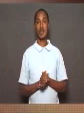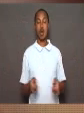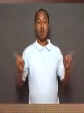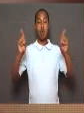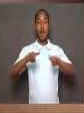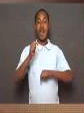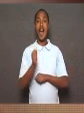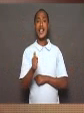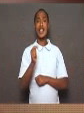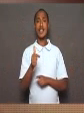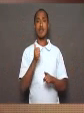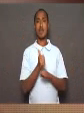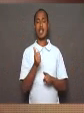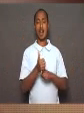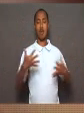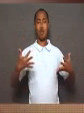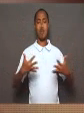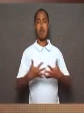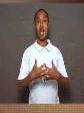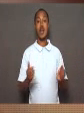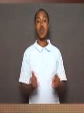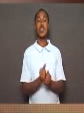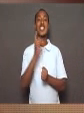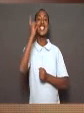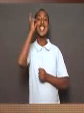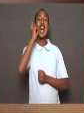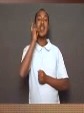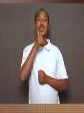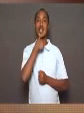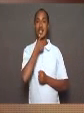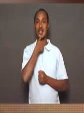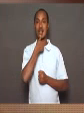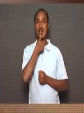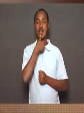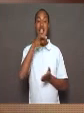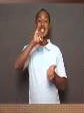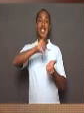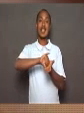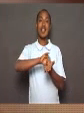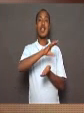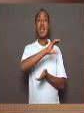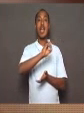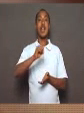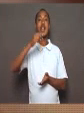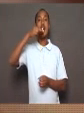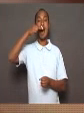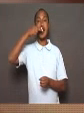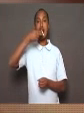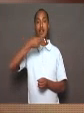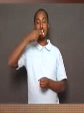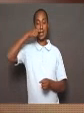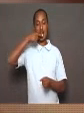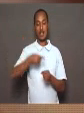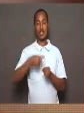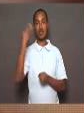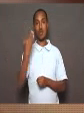When active metals combine with dilute acid, salt and hydrogen gas are